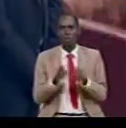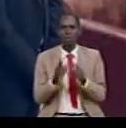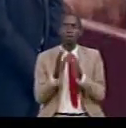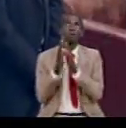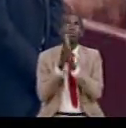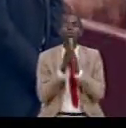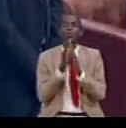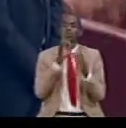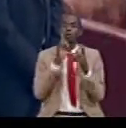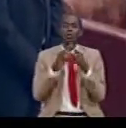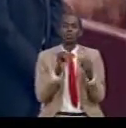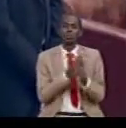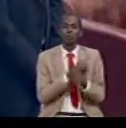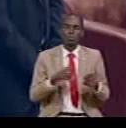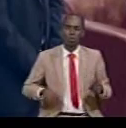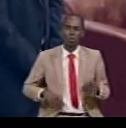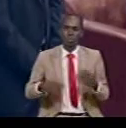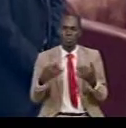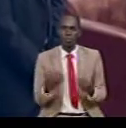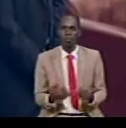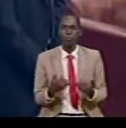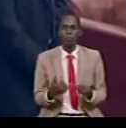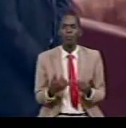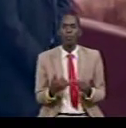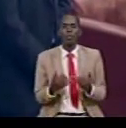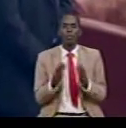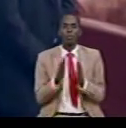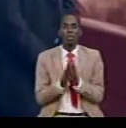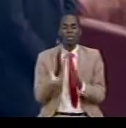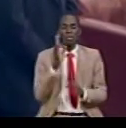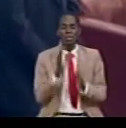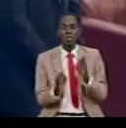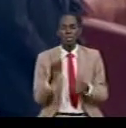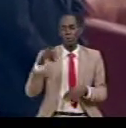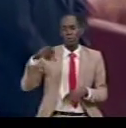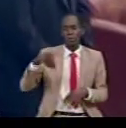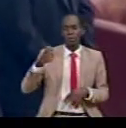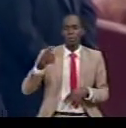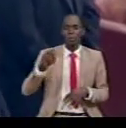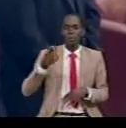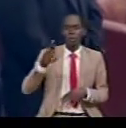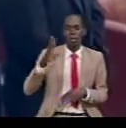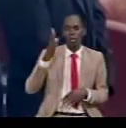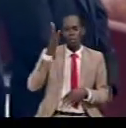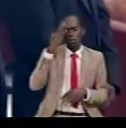of the depth of your heart, think about it. If Simon Peter knew this clearly, that the